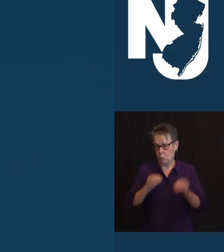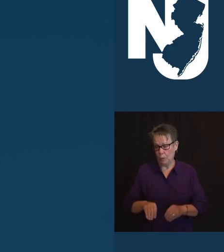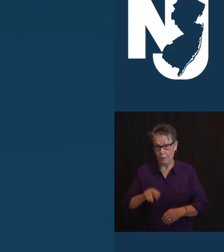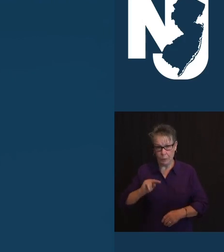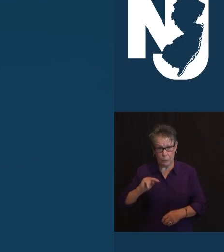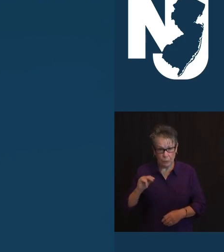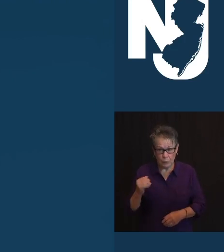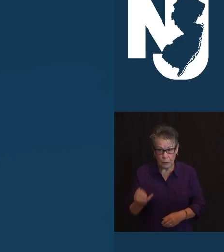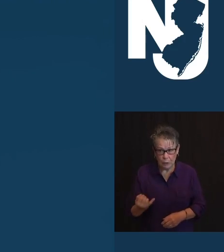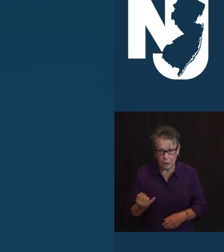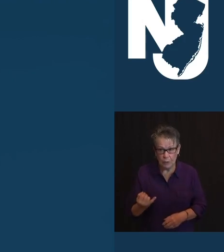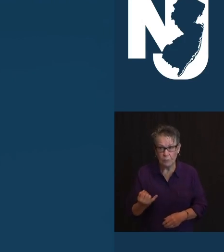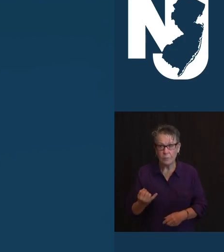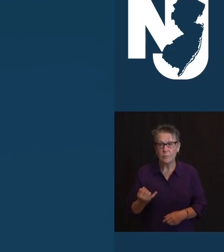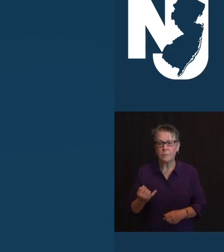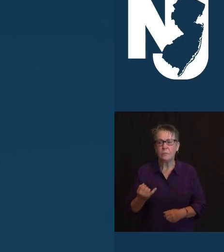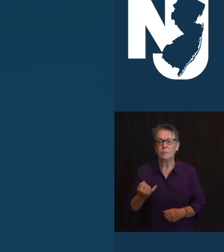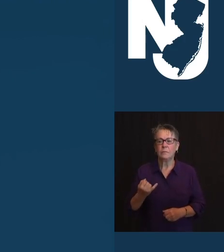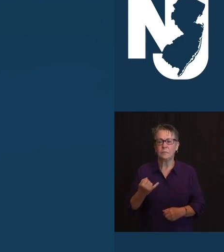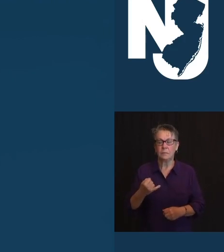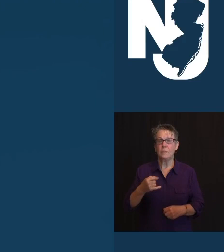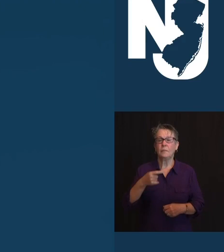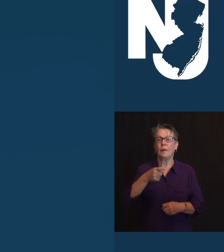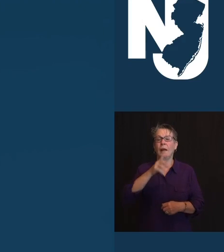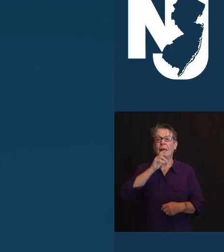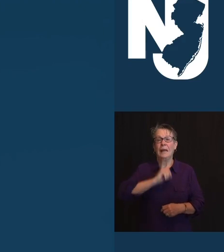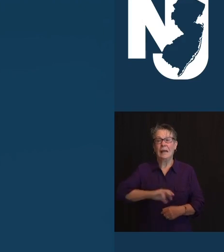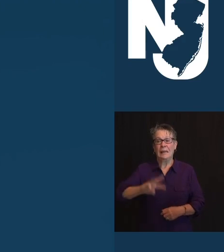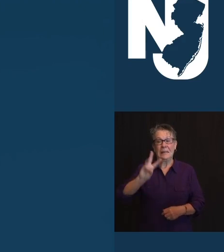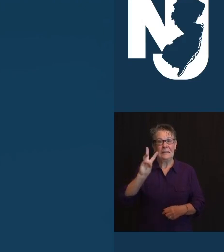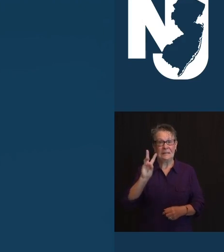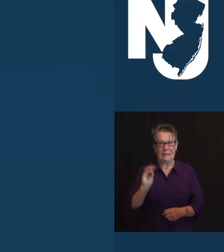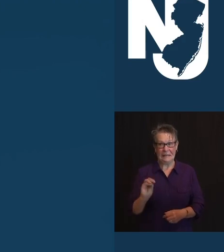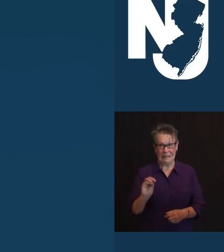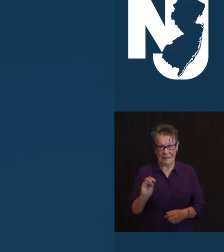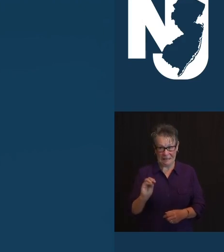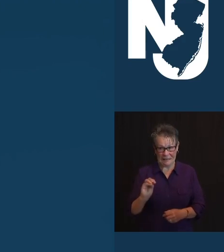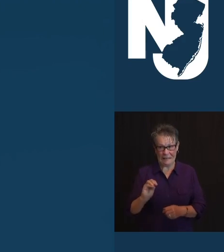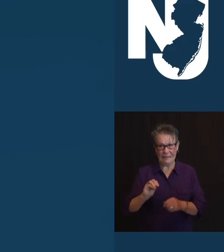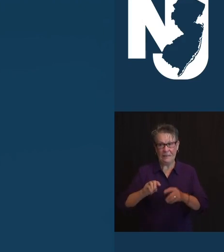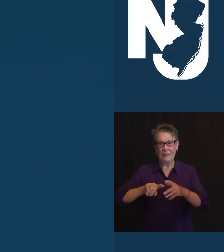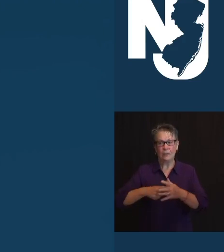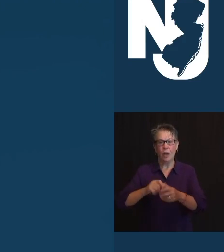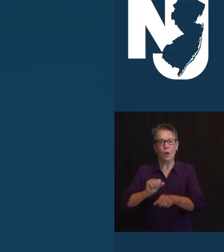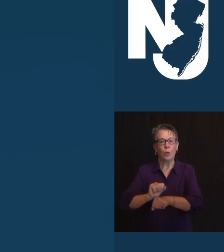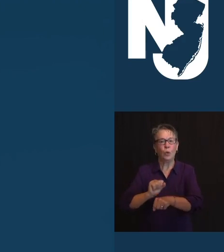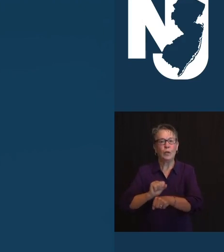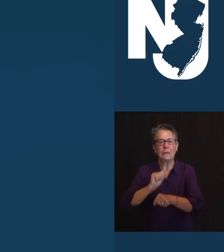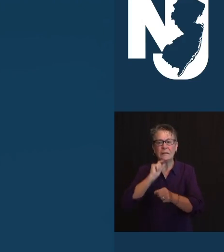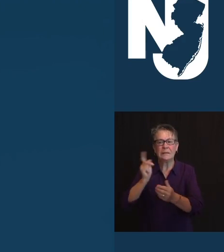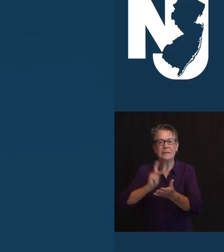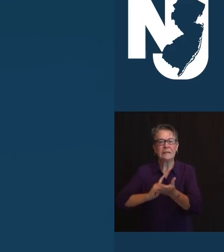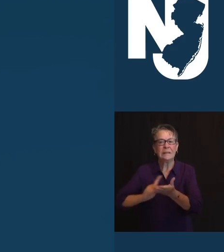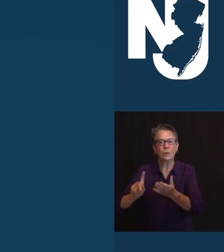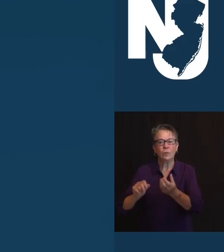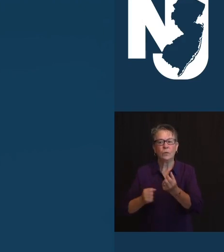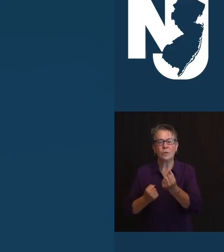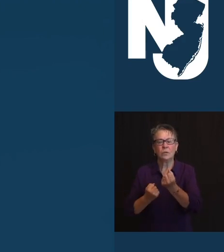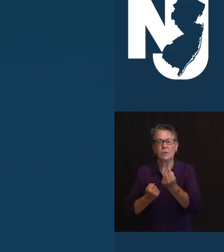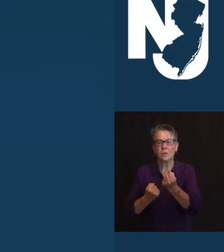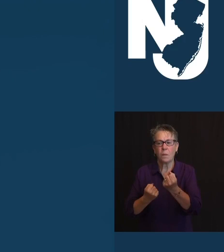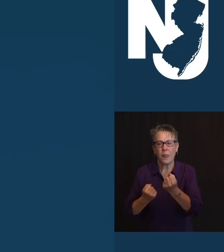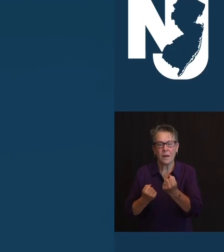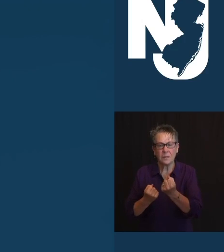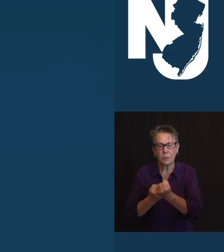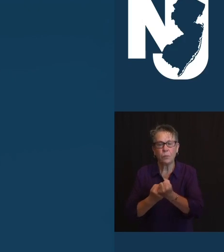60, she began working as the secretary to support Superior Court Judge Edwin Stern of the Appellate Division. For the next 20